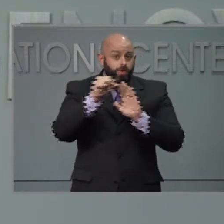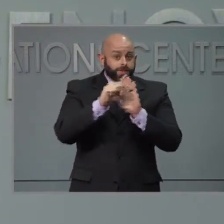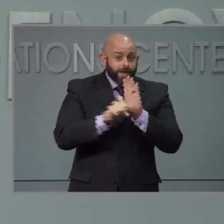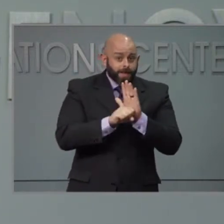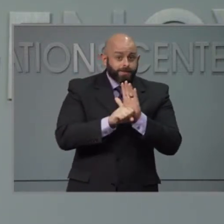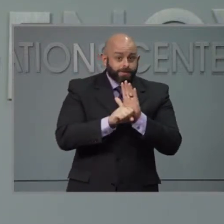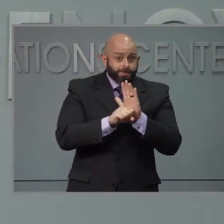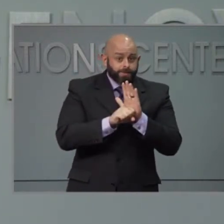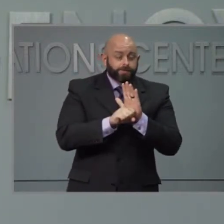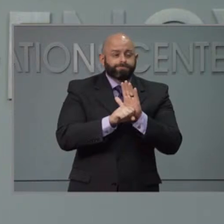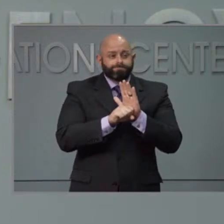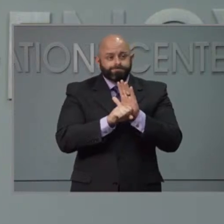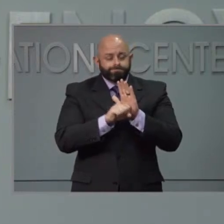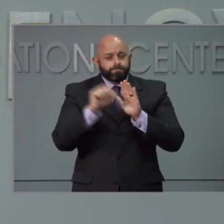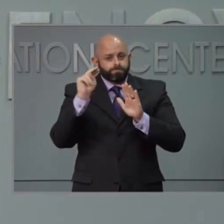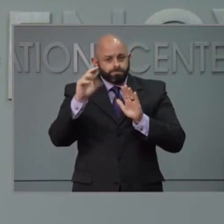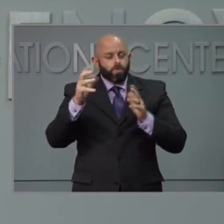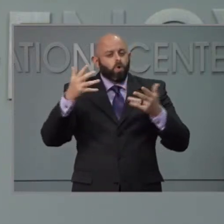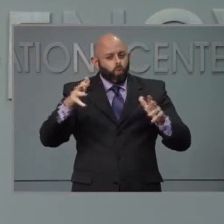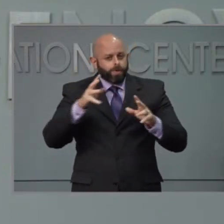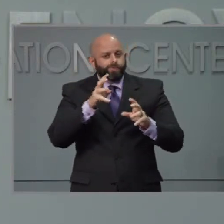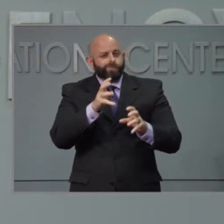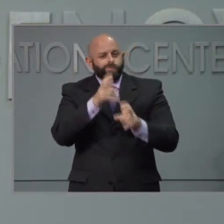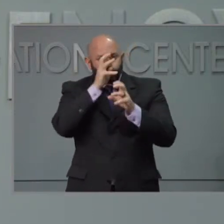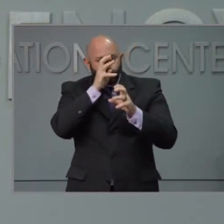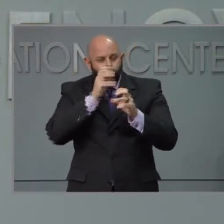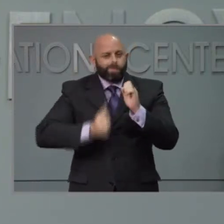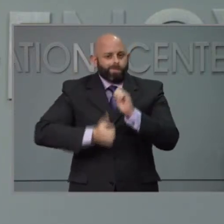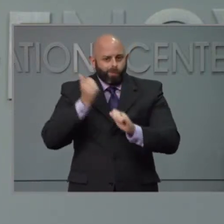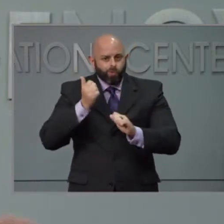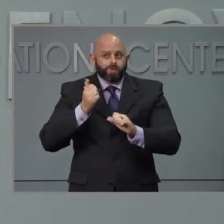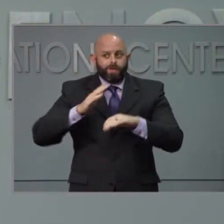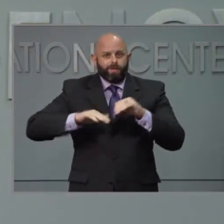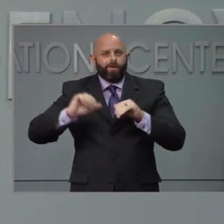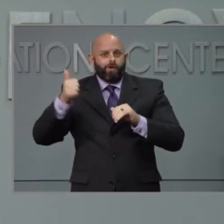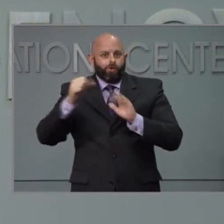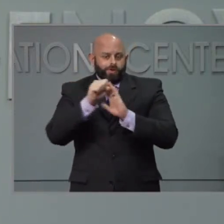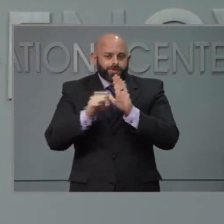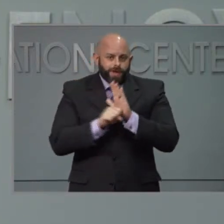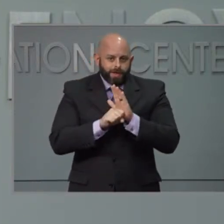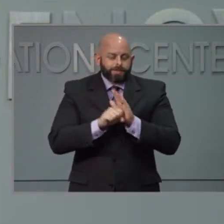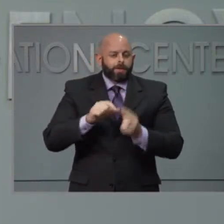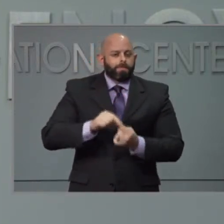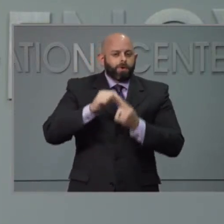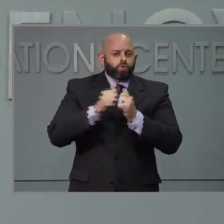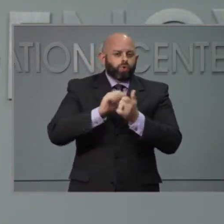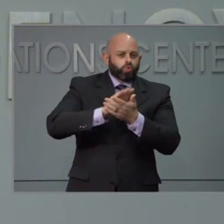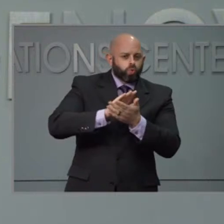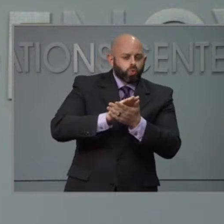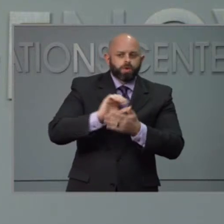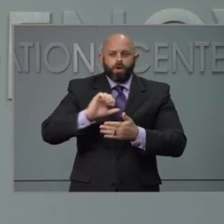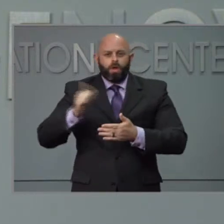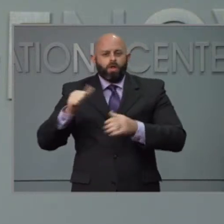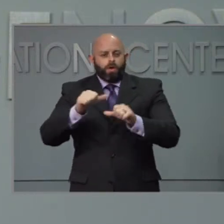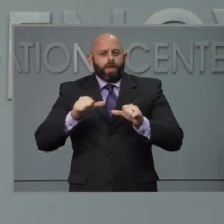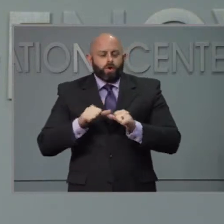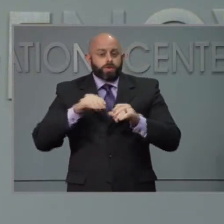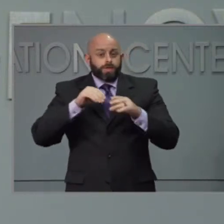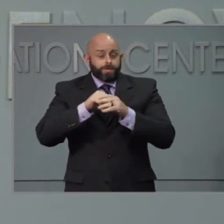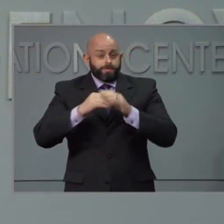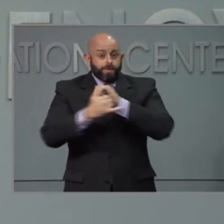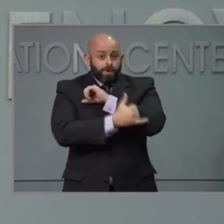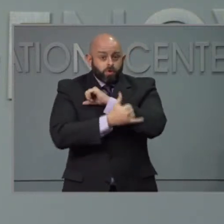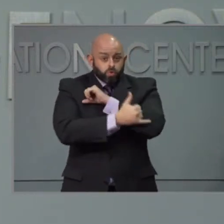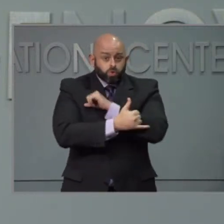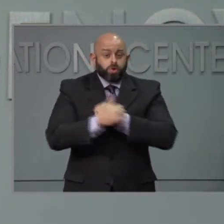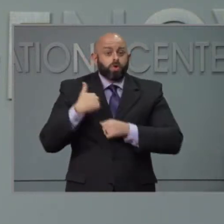requirements already for entities, and particularly as we look at schools and we looked around the country, the fact that we are able to get mandatory reporting